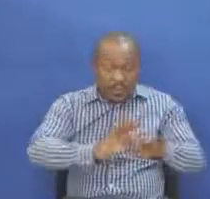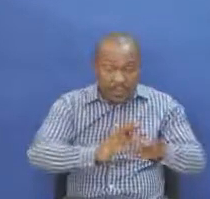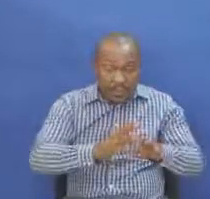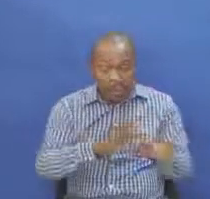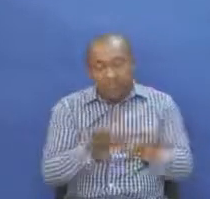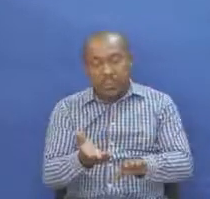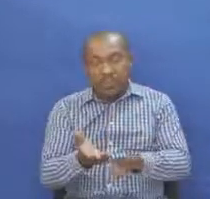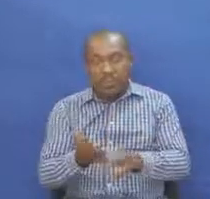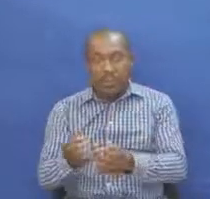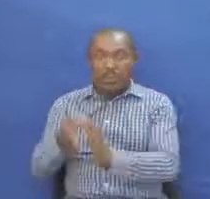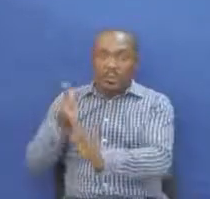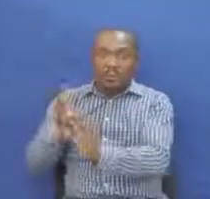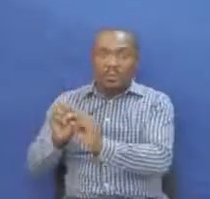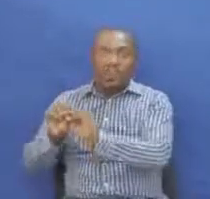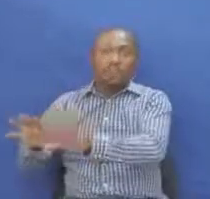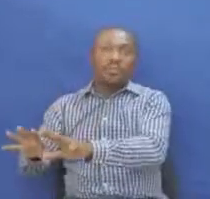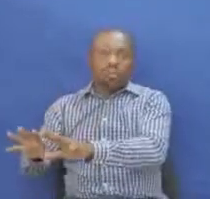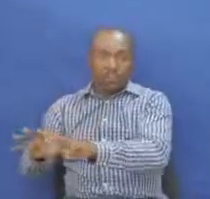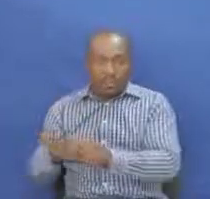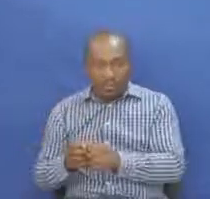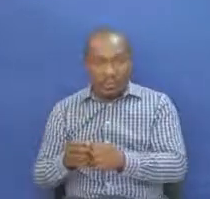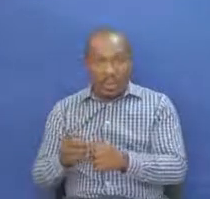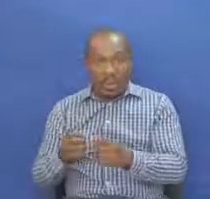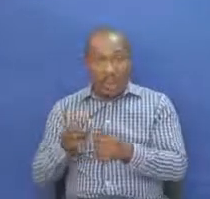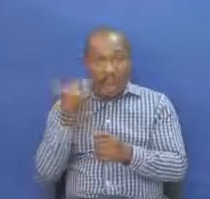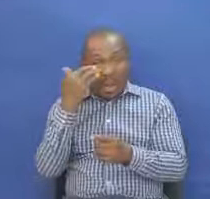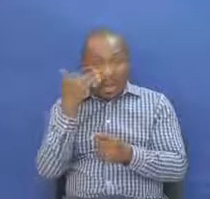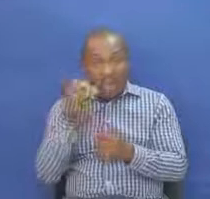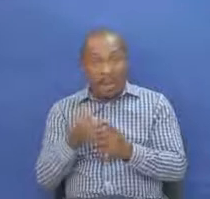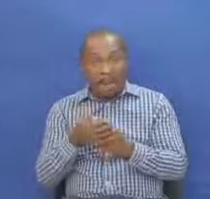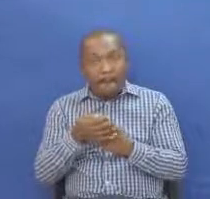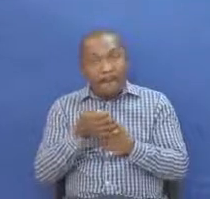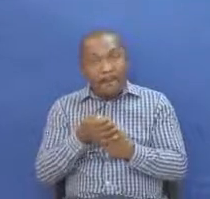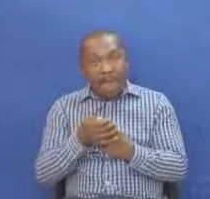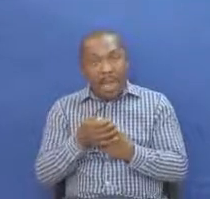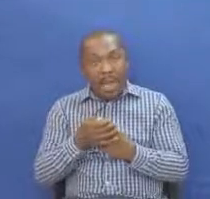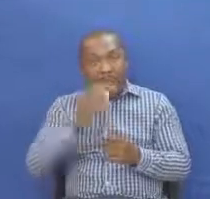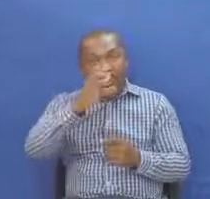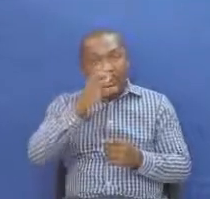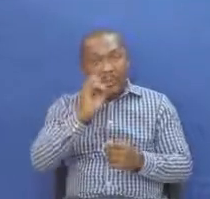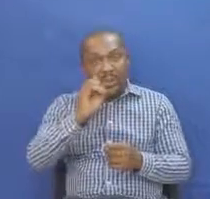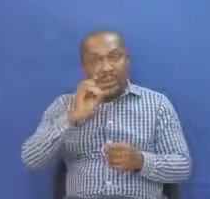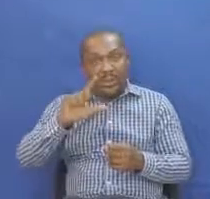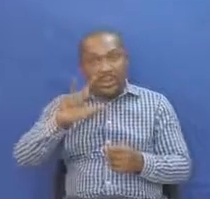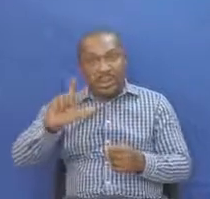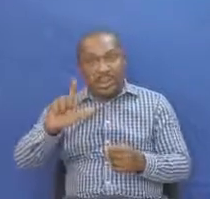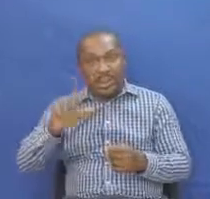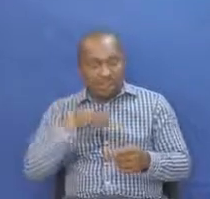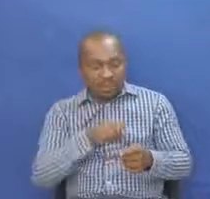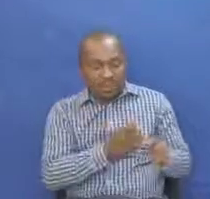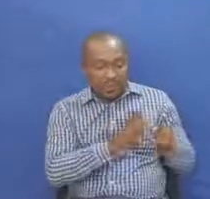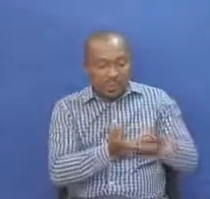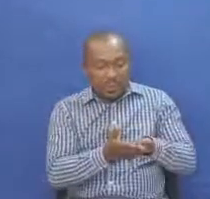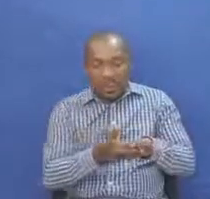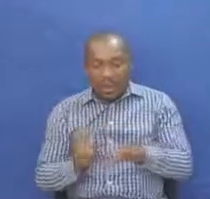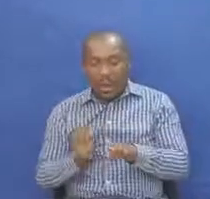the life processes, because the main function of the red blood cells is to transport oxygen. So if the old one are replaced or are